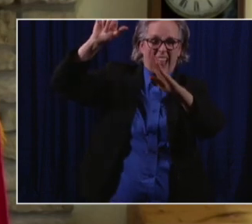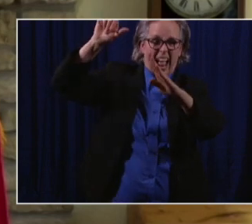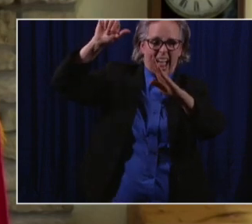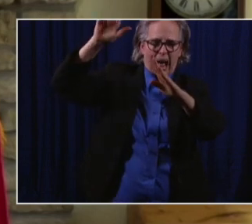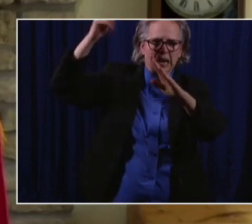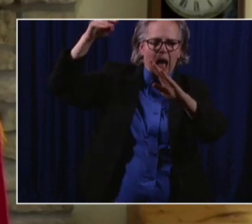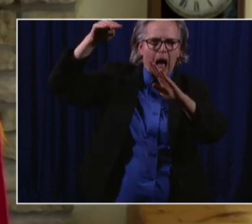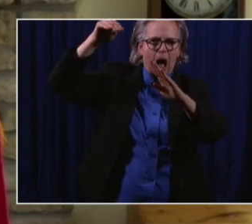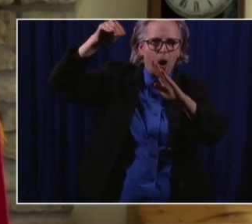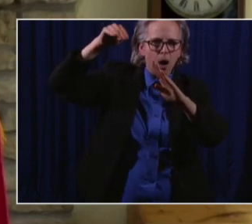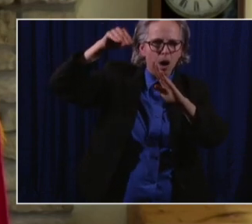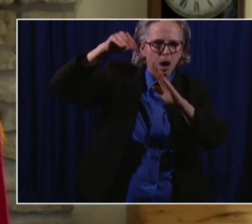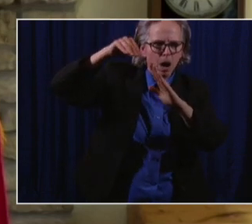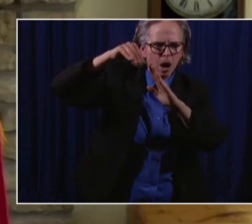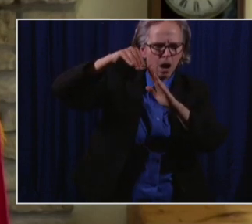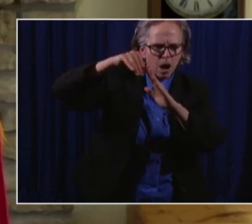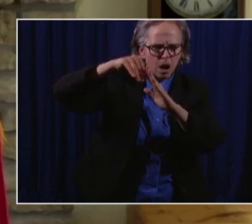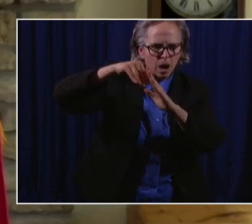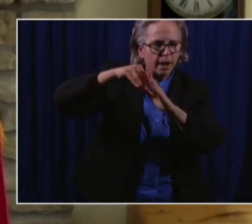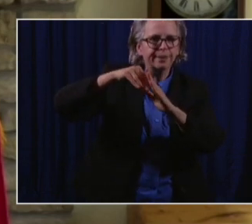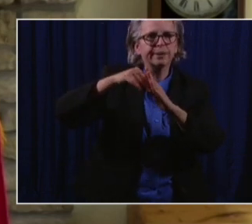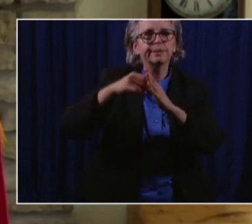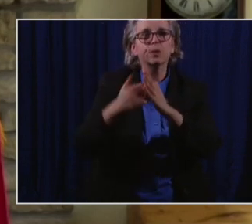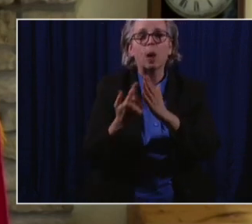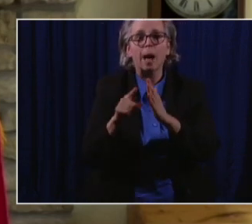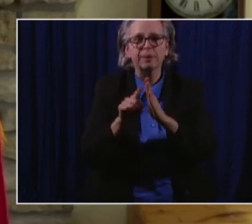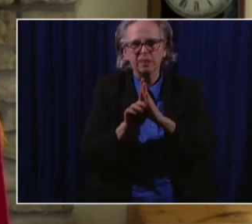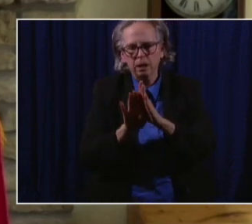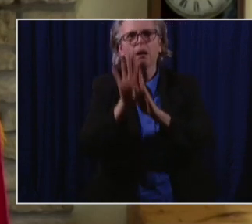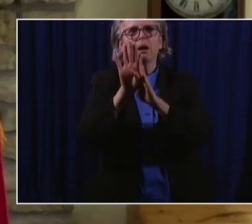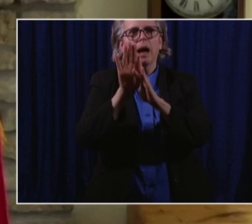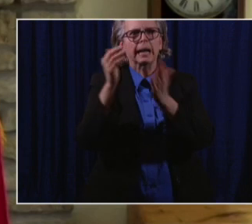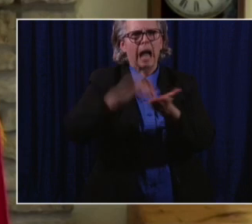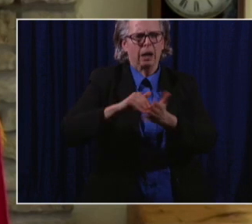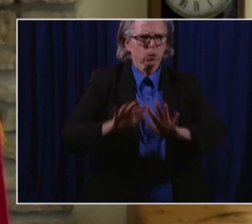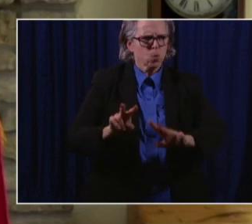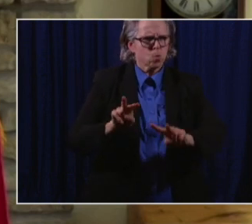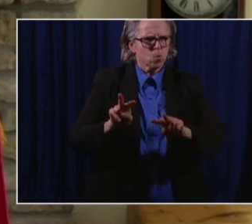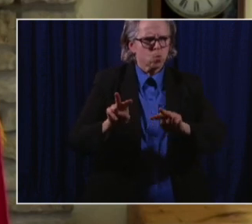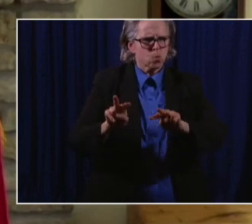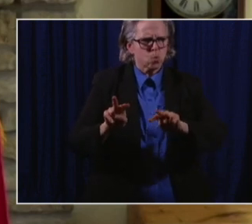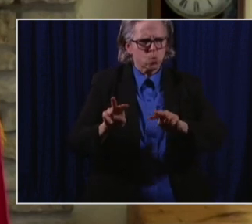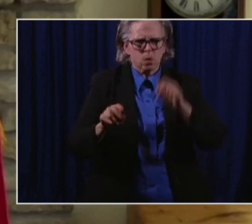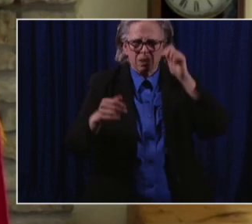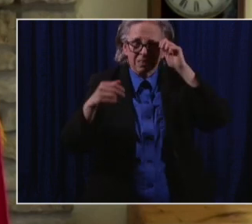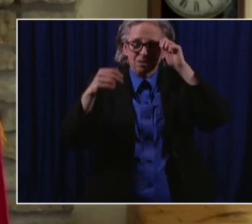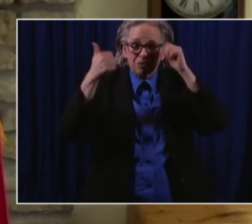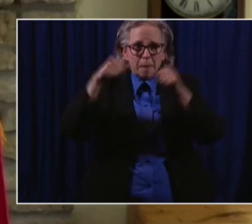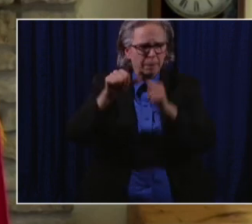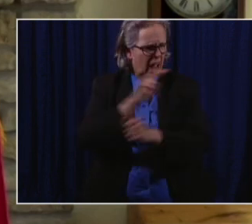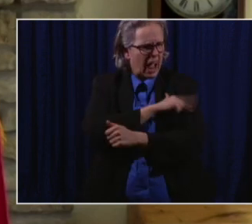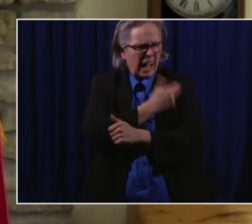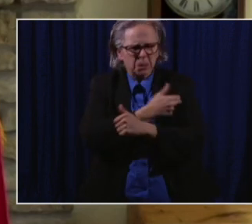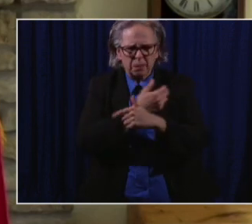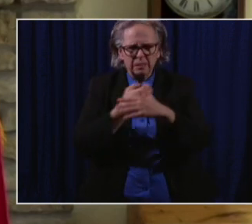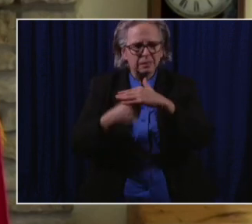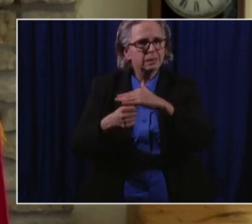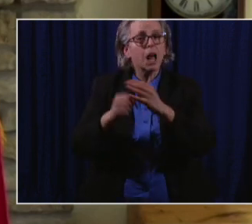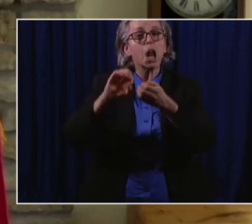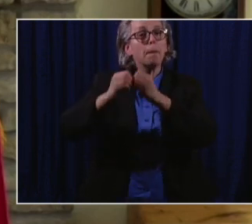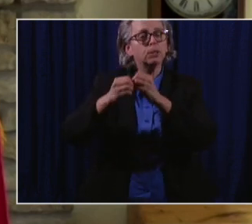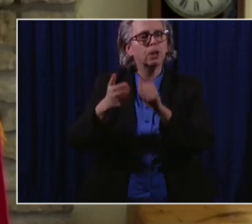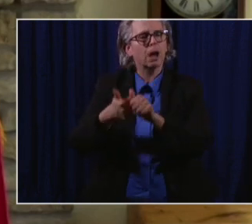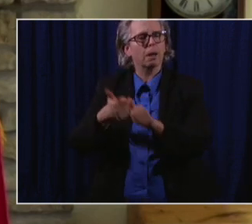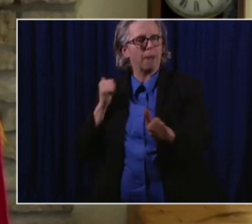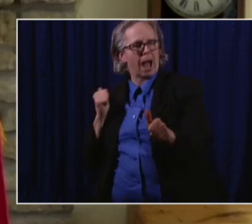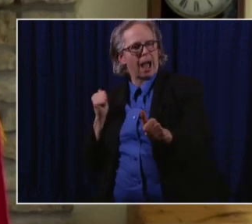ago. As a reminder, hospital admissions are a lagging indicator. The data comes a little later as